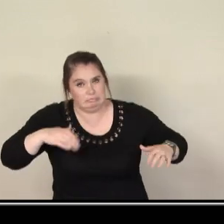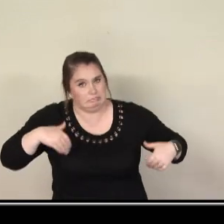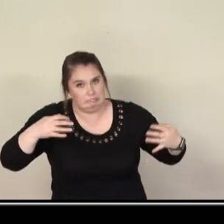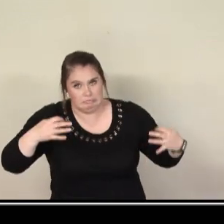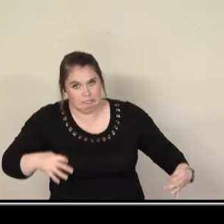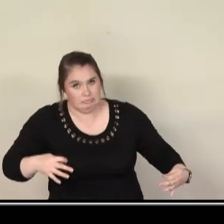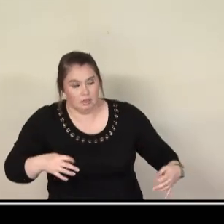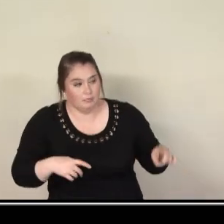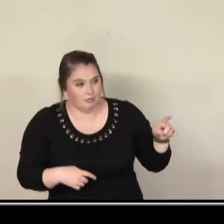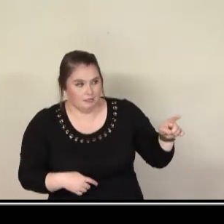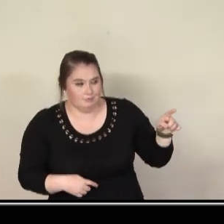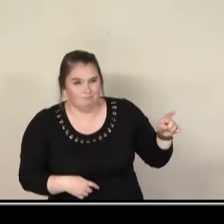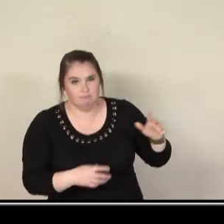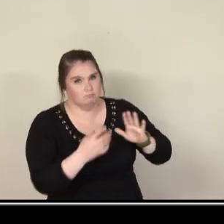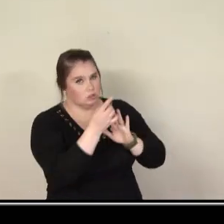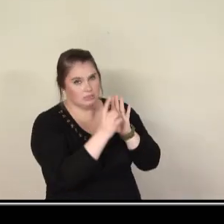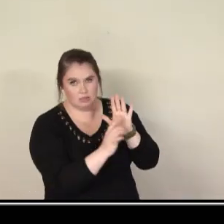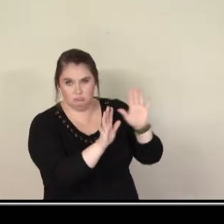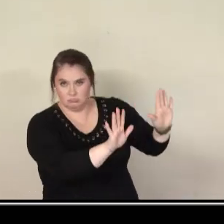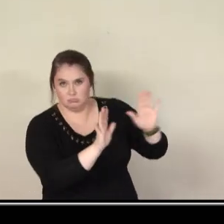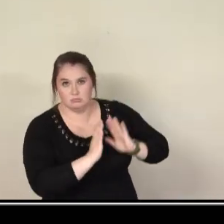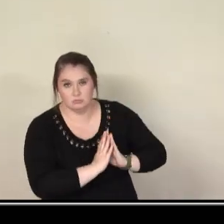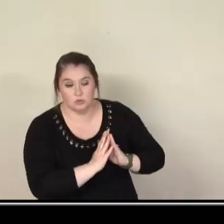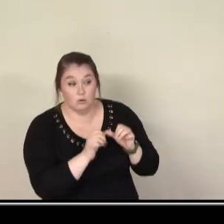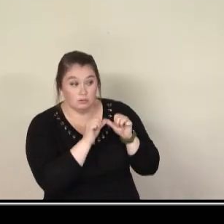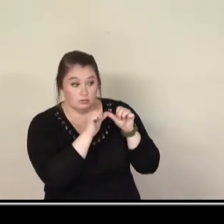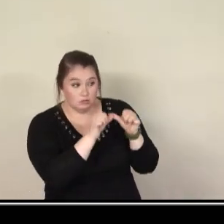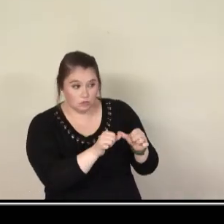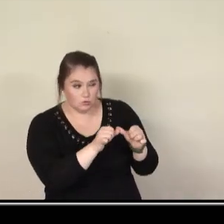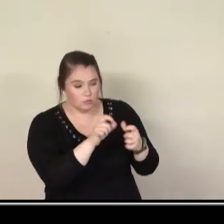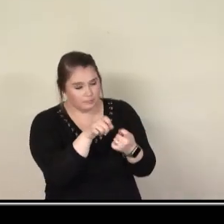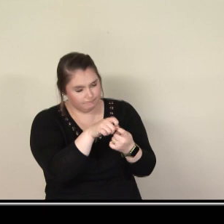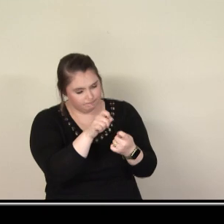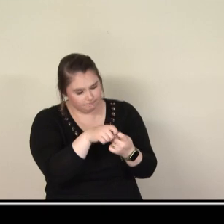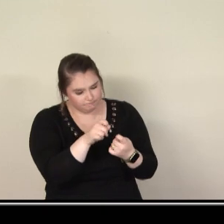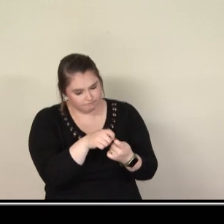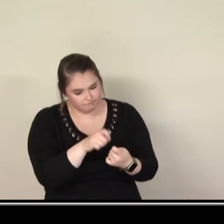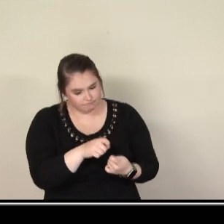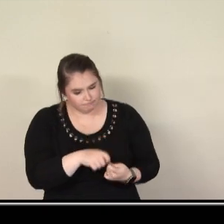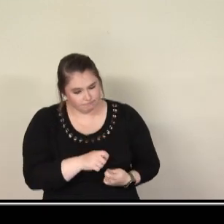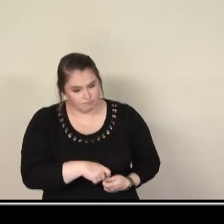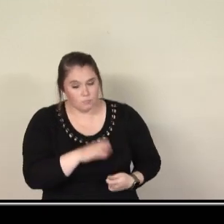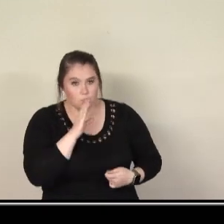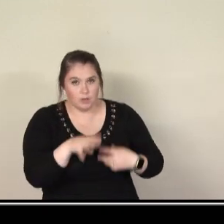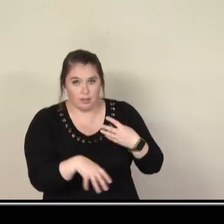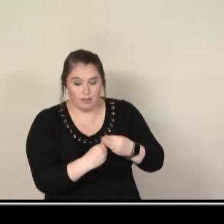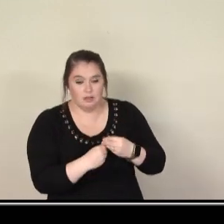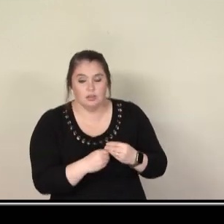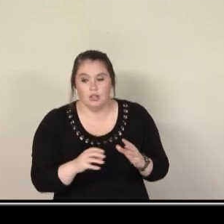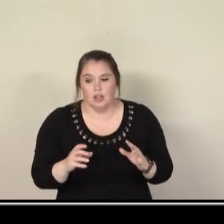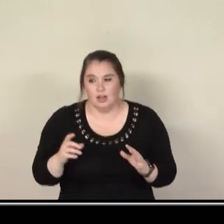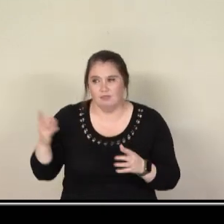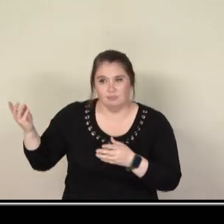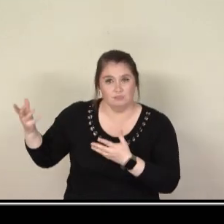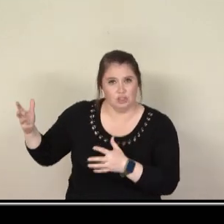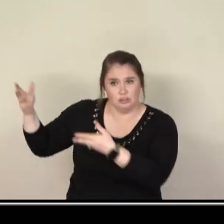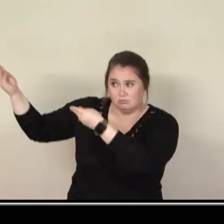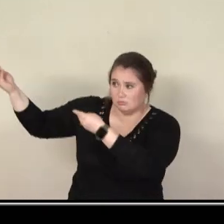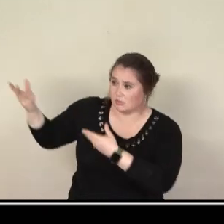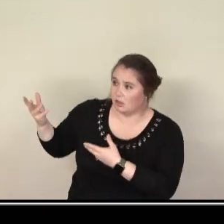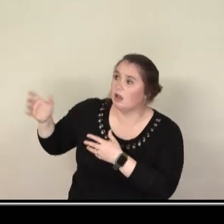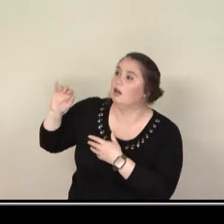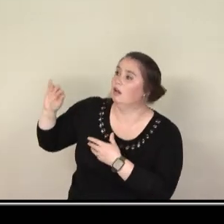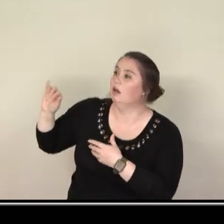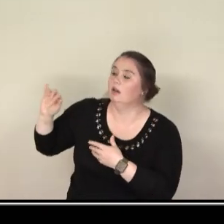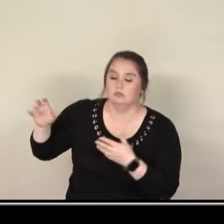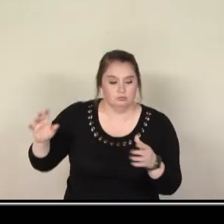our schematic design, so we'll continue to refine this. We've gotten a little bit of feedback from the PEC as well, so we're going to make a few tweaks. I think